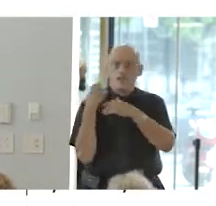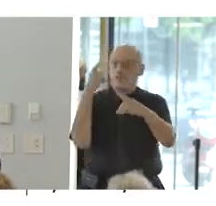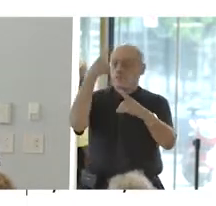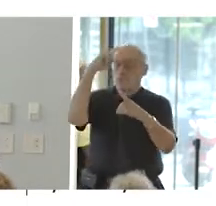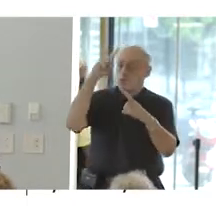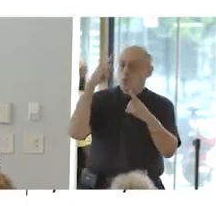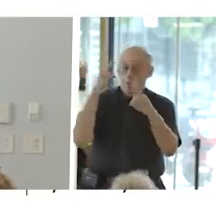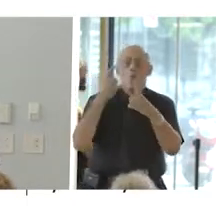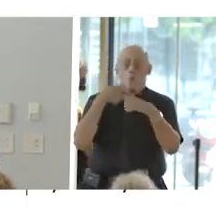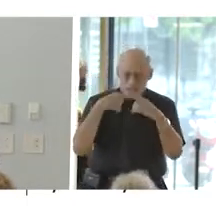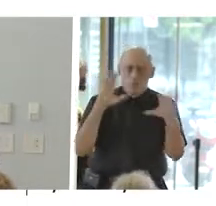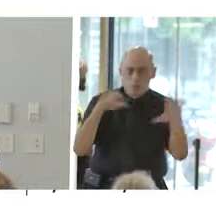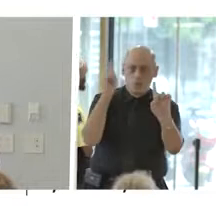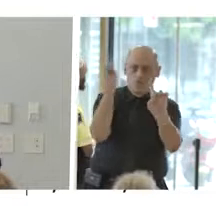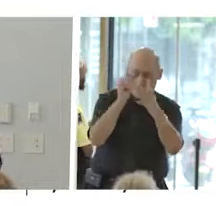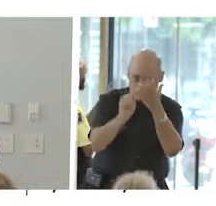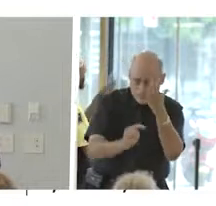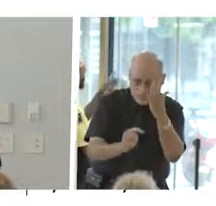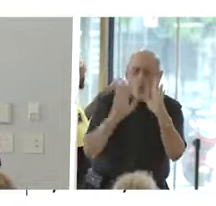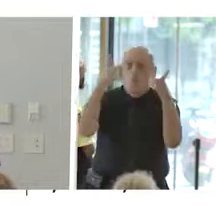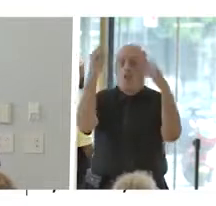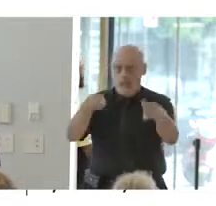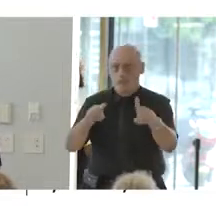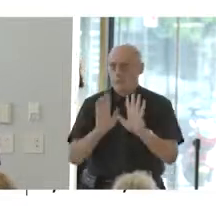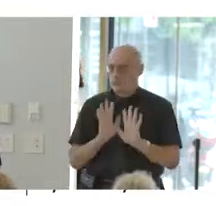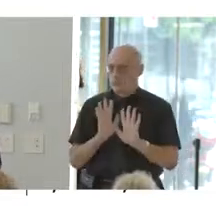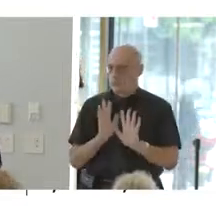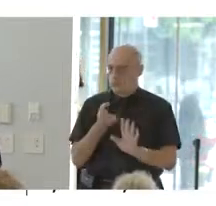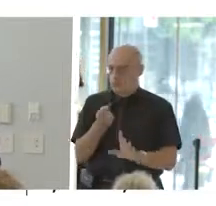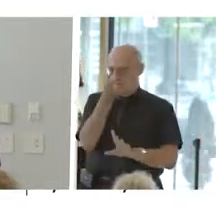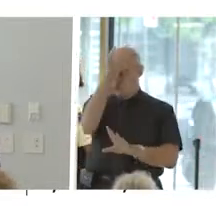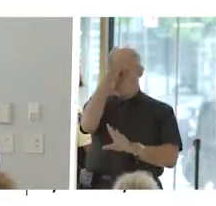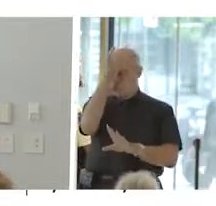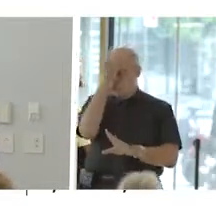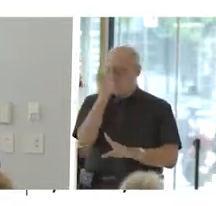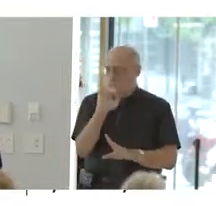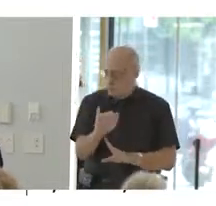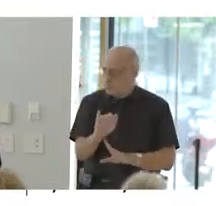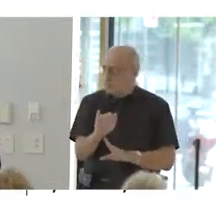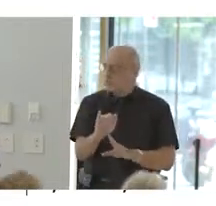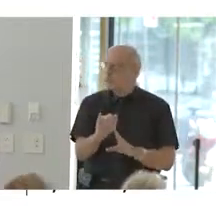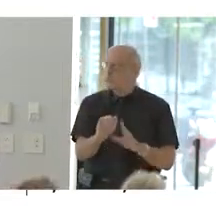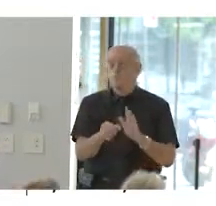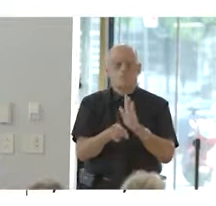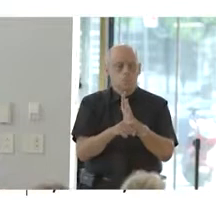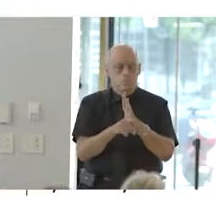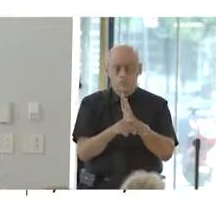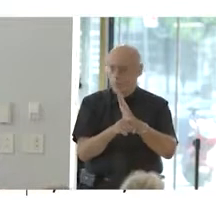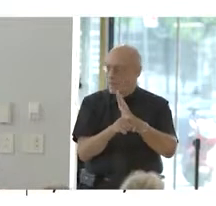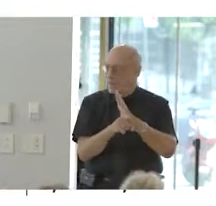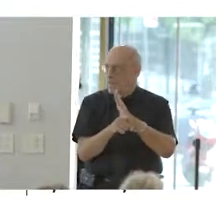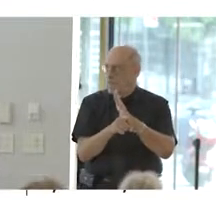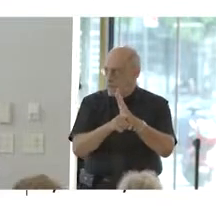we do what we say we're going to do, and you can be assured and comforted that you're going to get what we indicate that